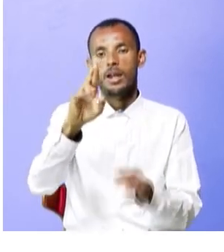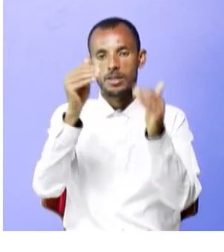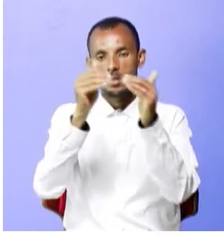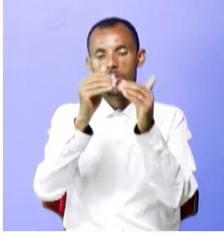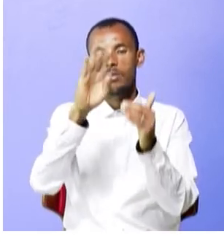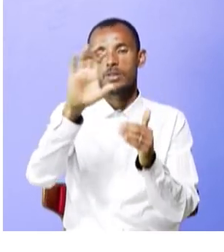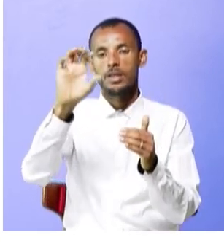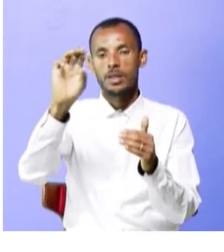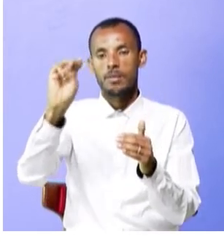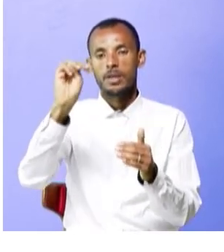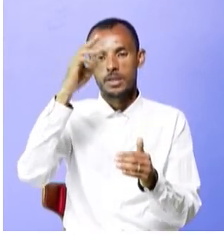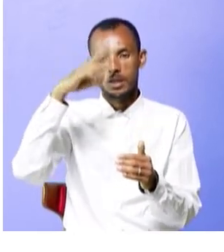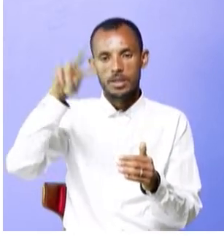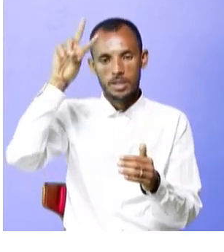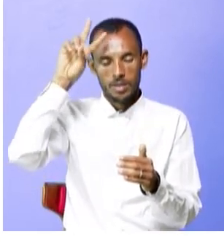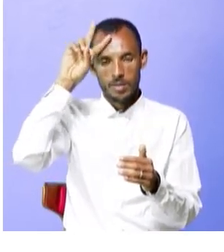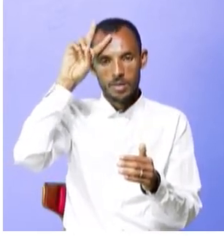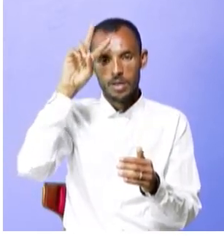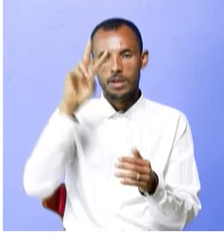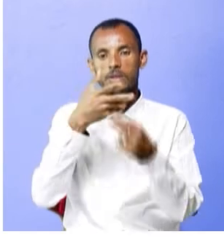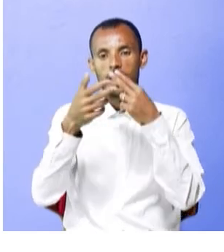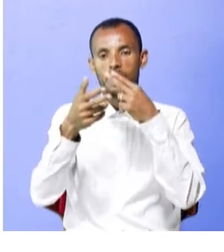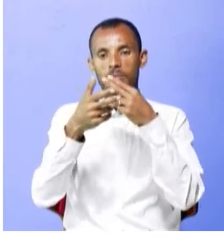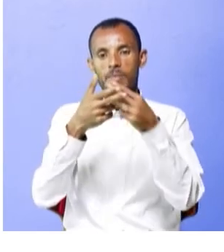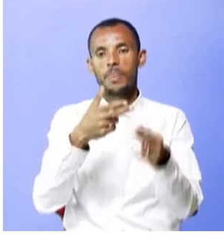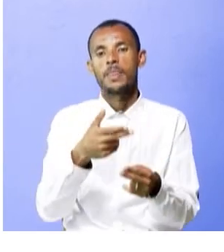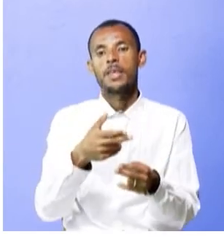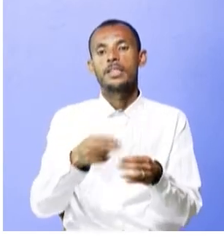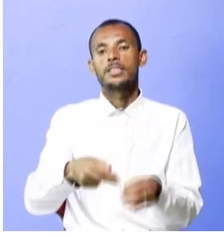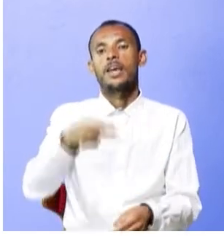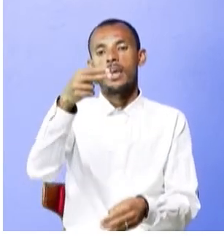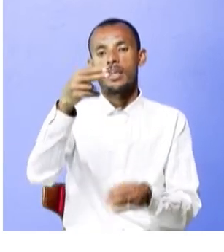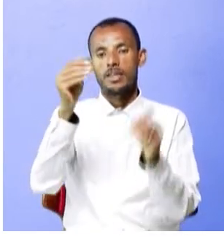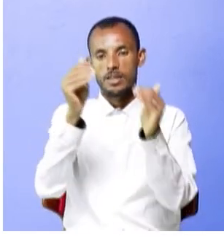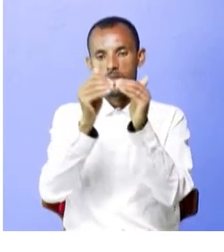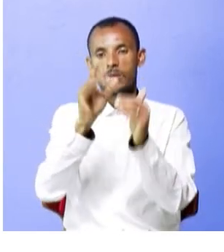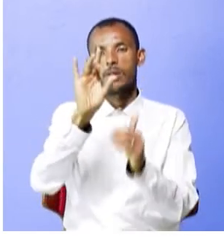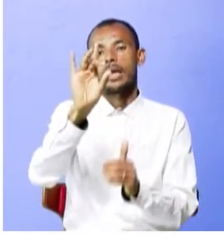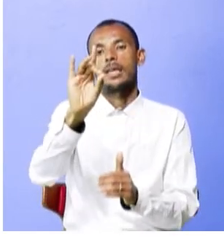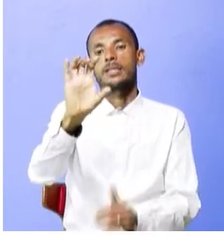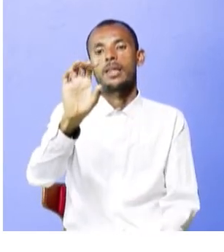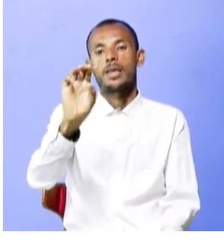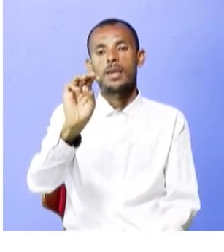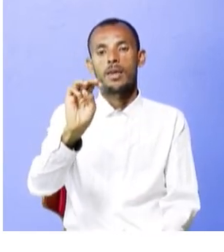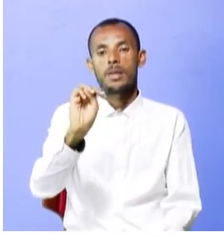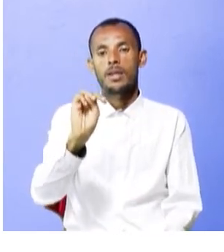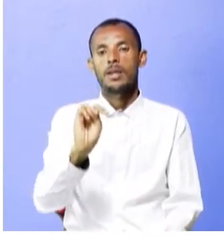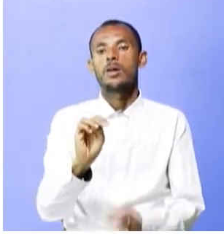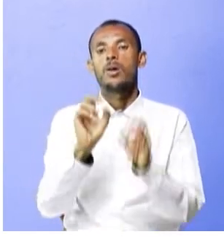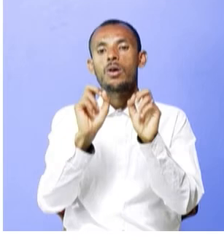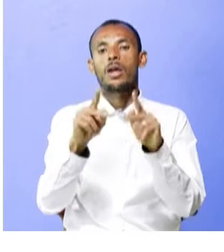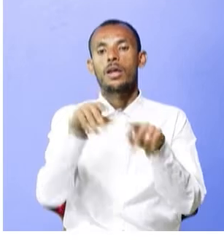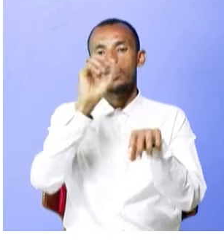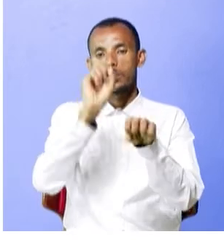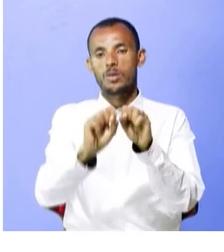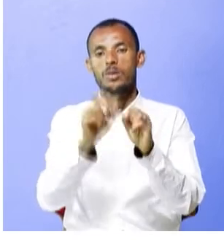4 centimeter square times the height, which is 8 centimeter. Okay, so